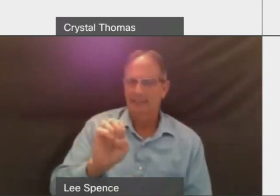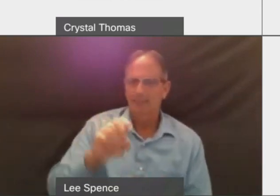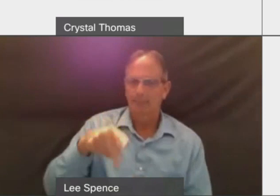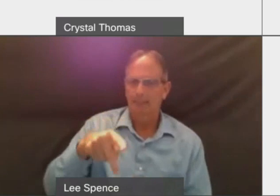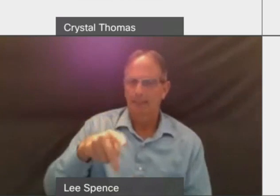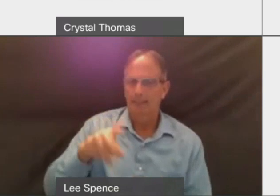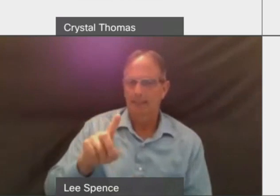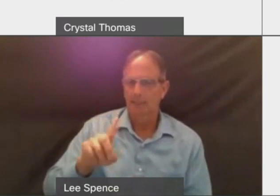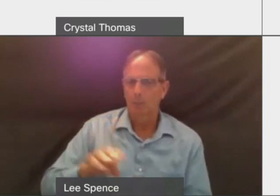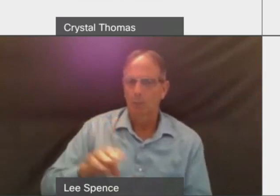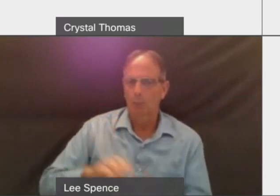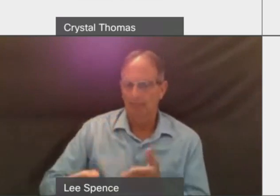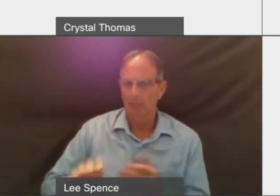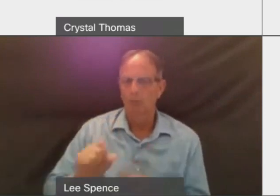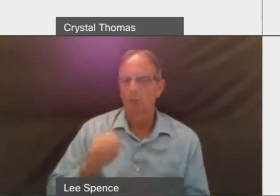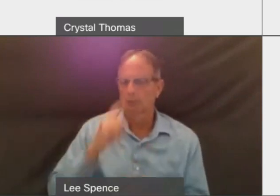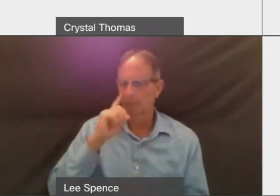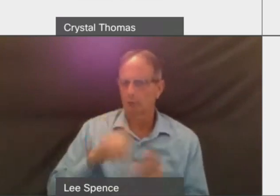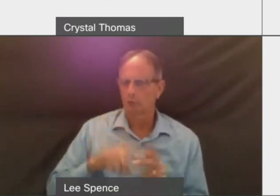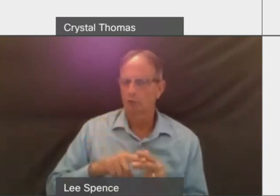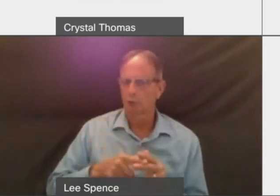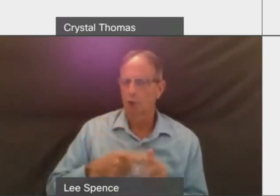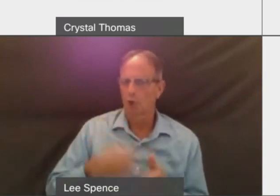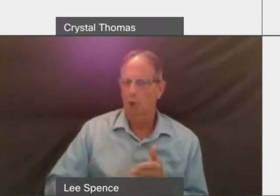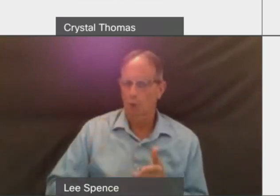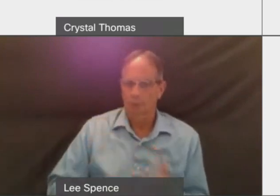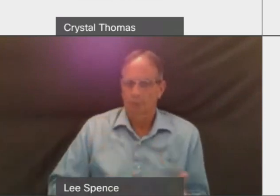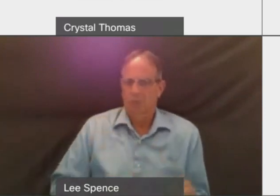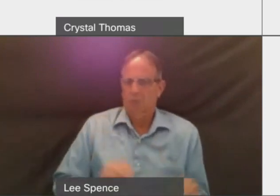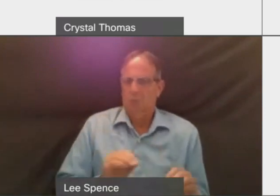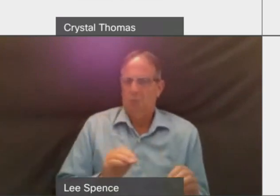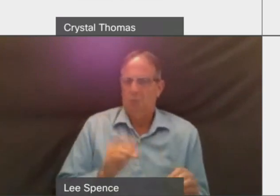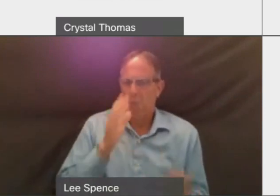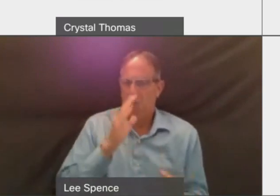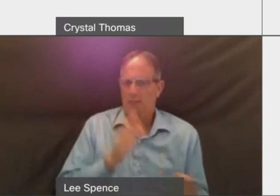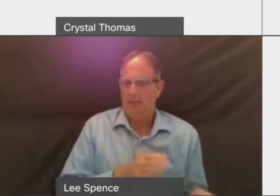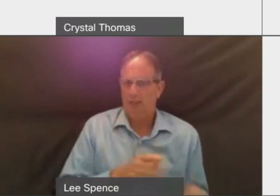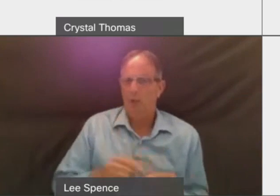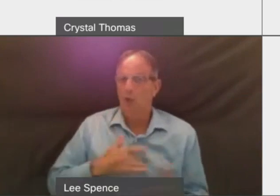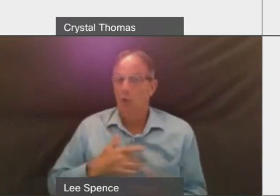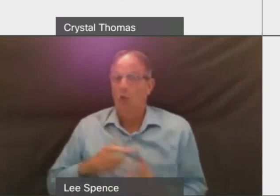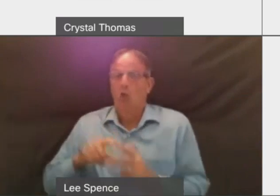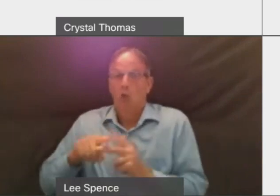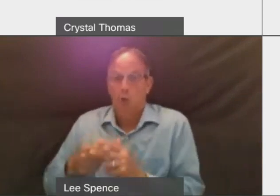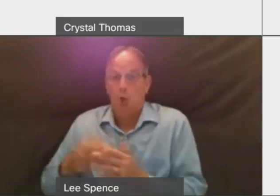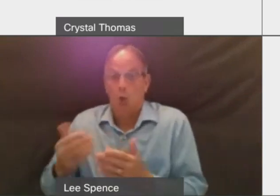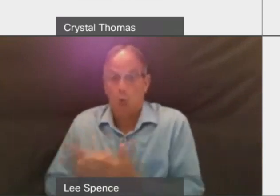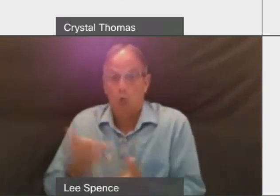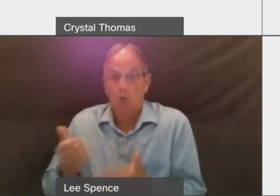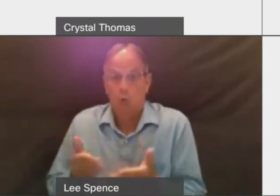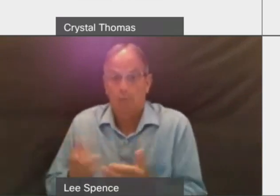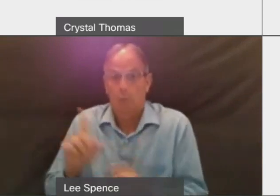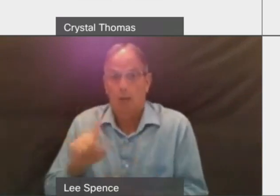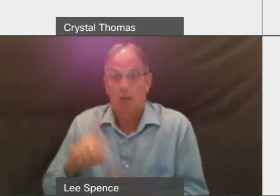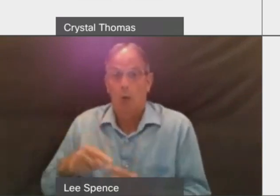And so they're really, in terms of startup costs, there aren't. The concern was starting a brand new service where we're going